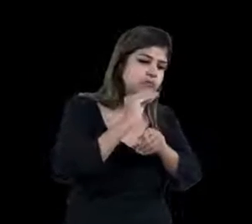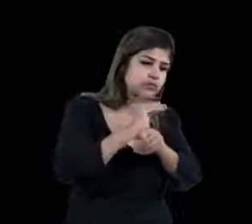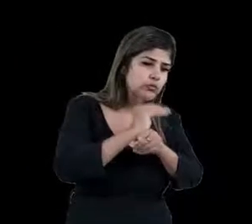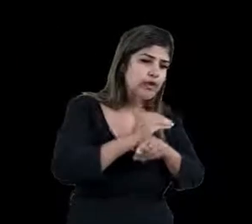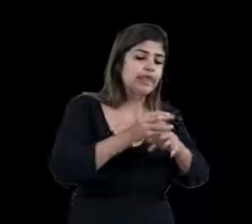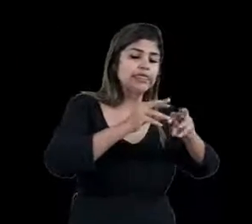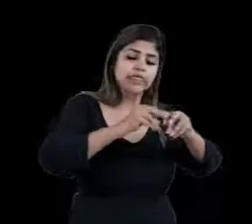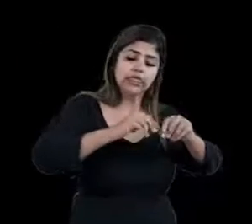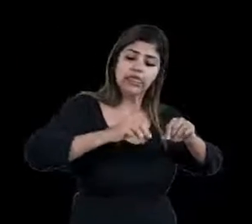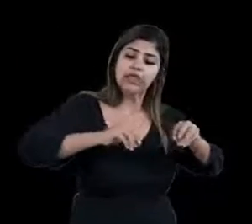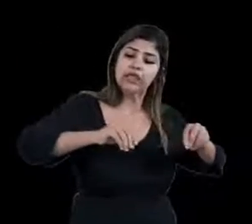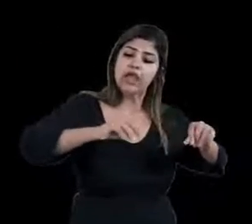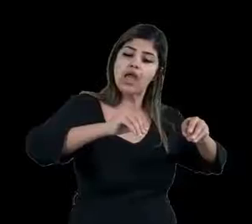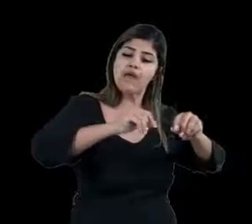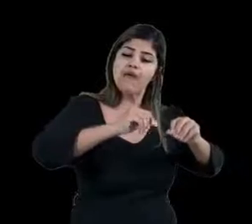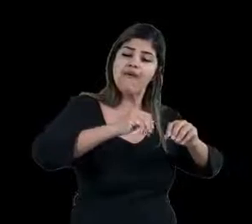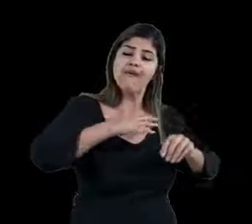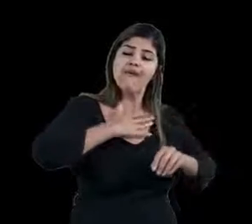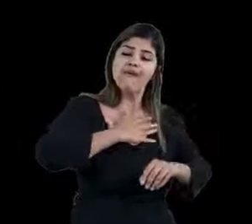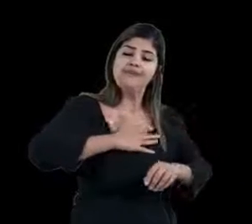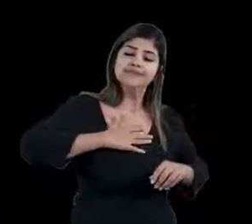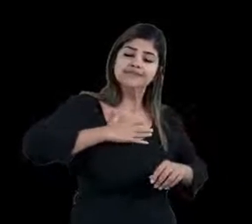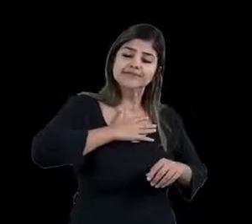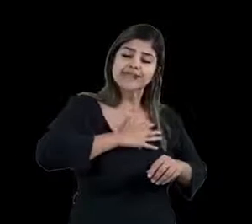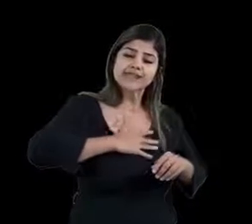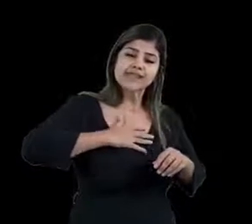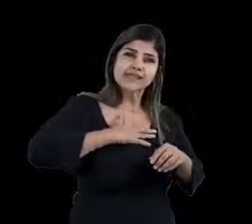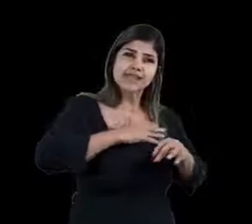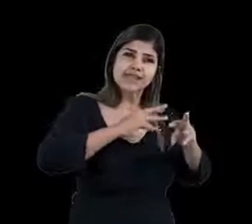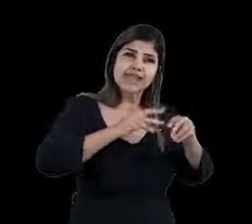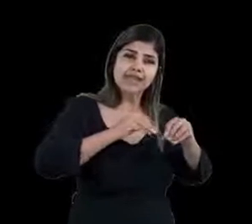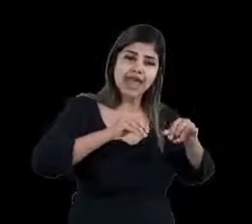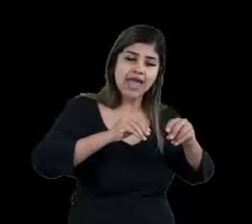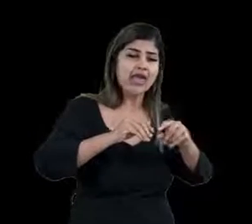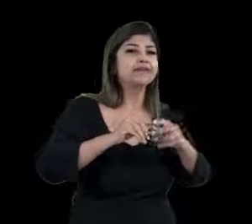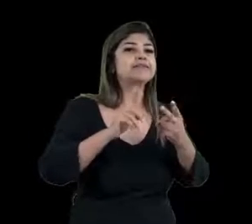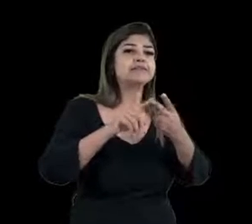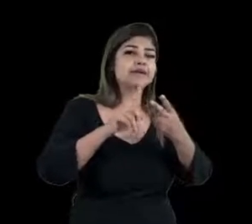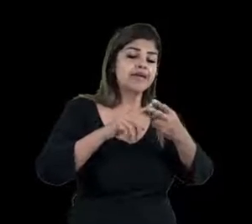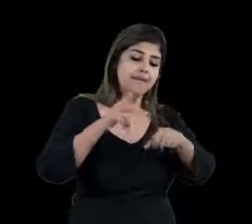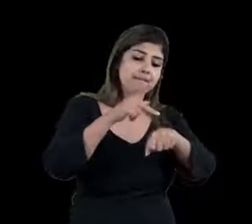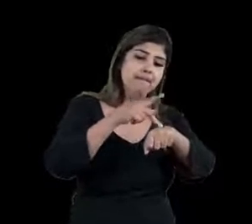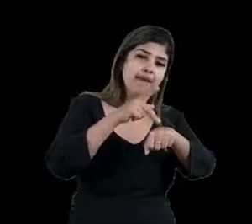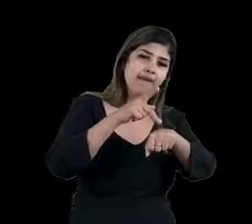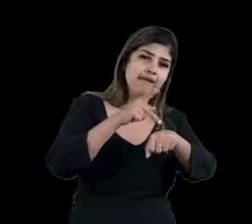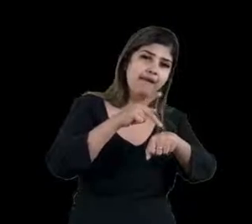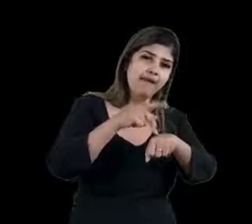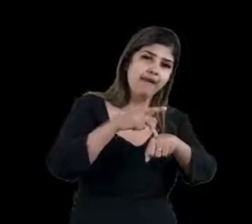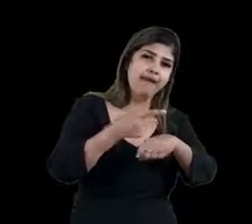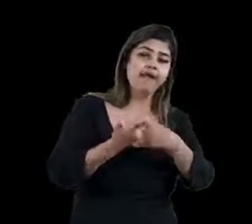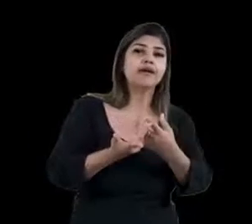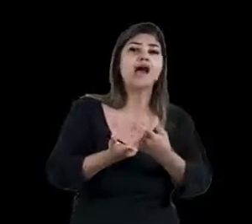And we planted a little bit a day. We worked with soil. They loved touching the soil and the